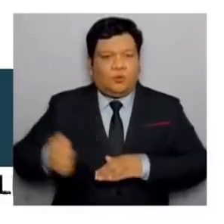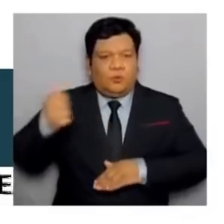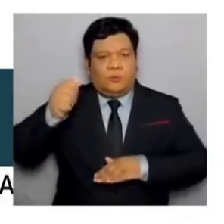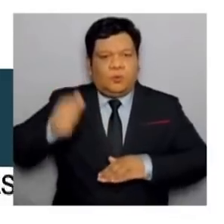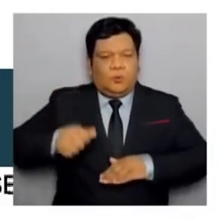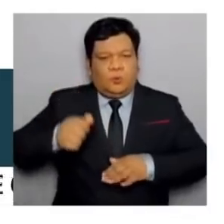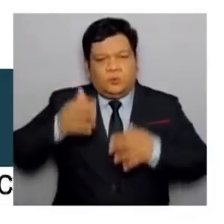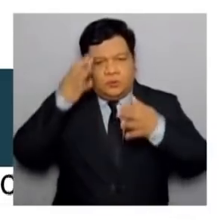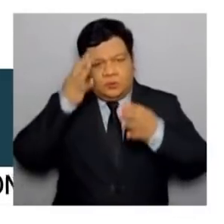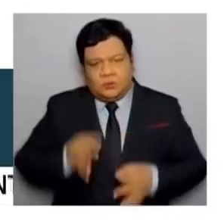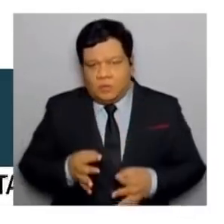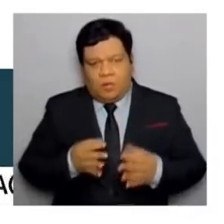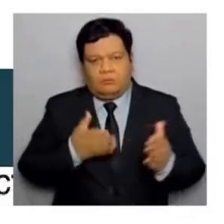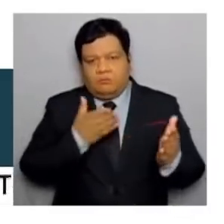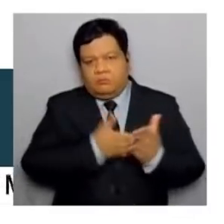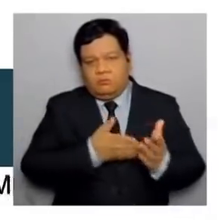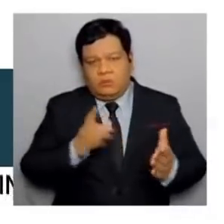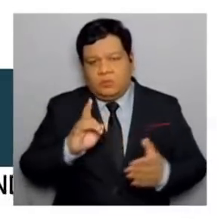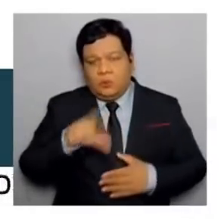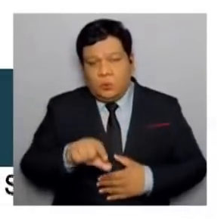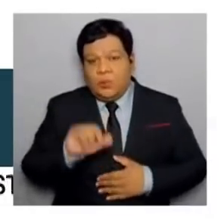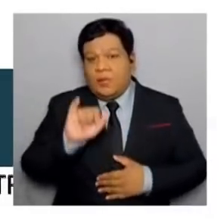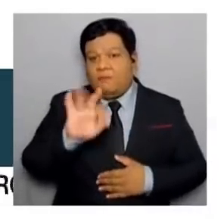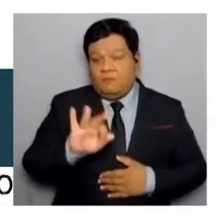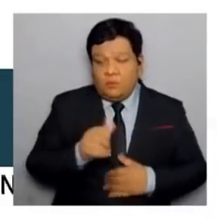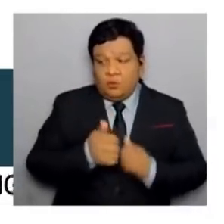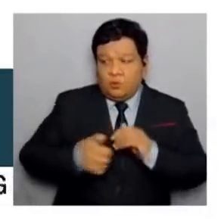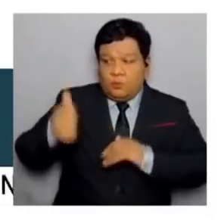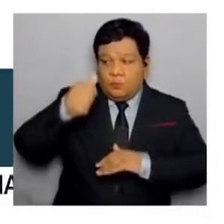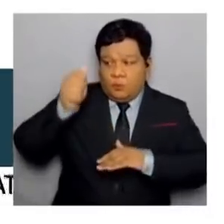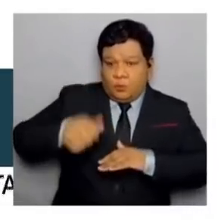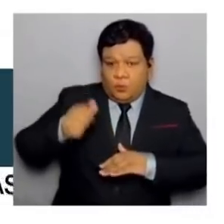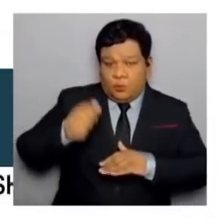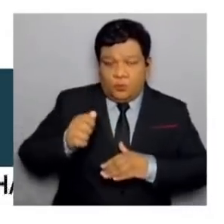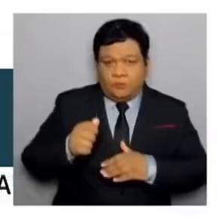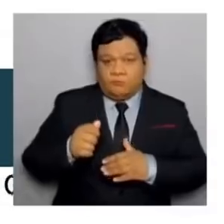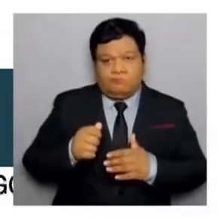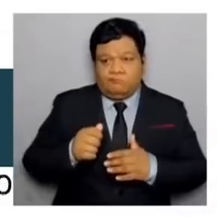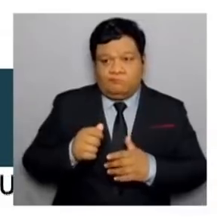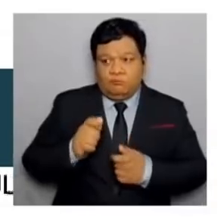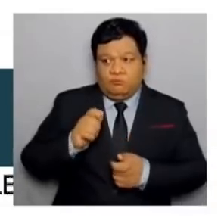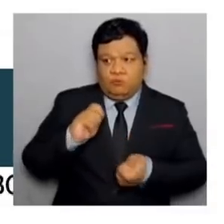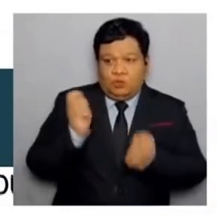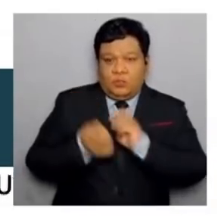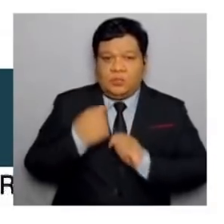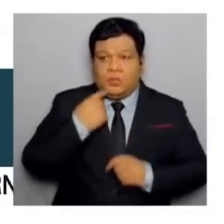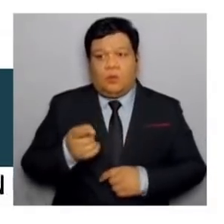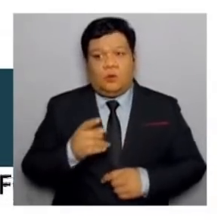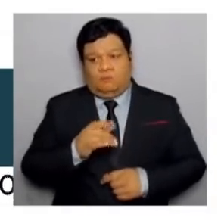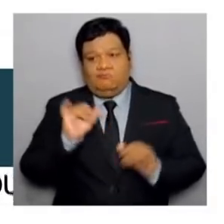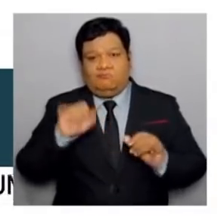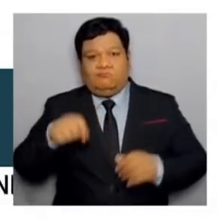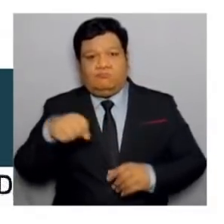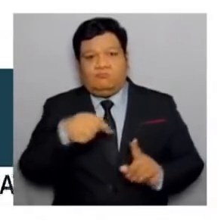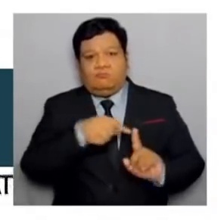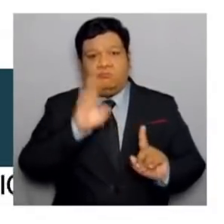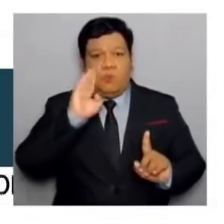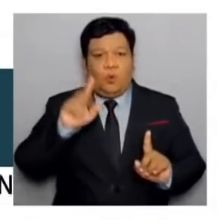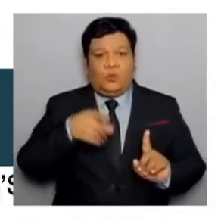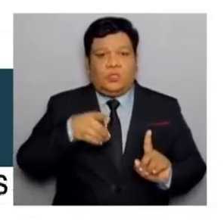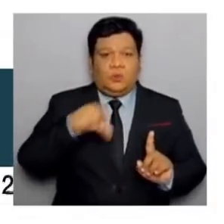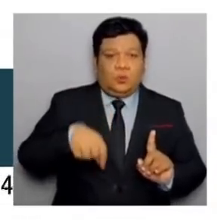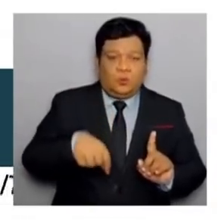decide against him, if ever the Supreme Court will actually decide to reverse the COMELEC and say na disqualified na siya. And of